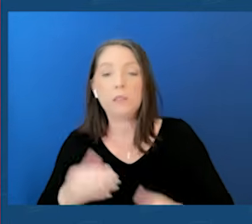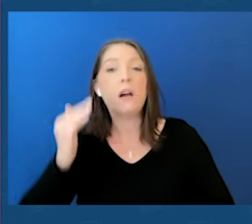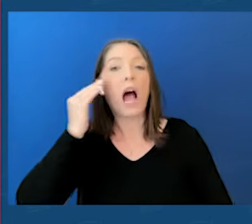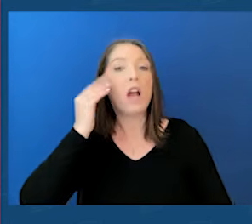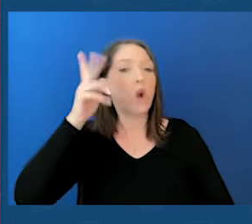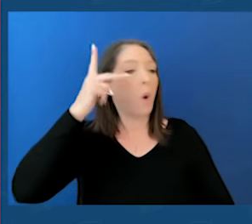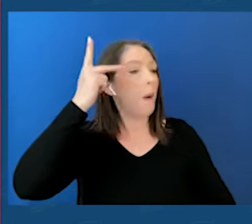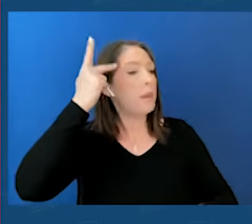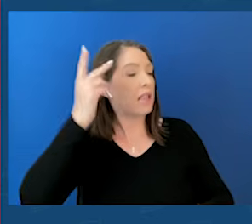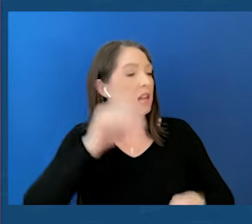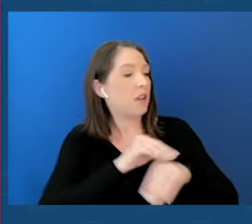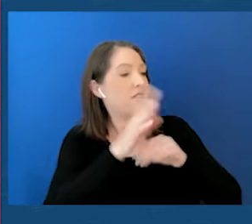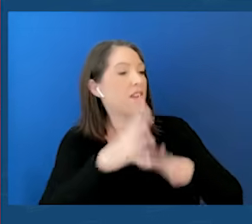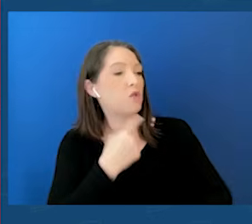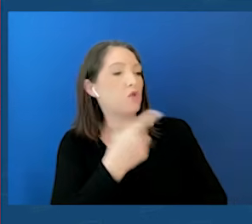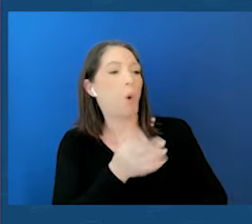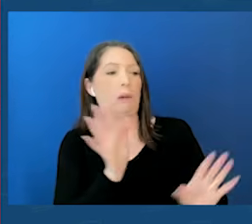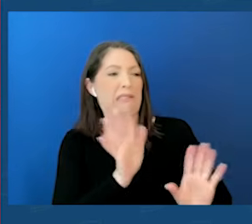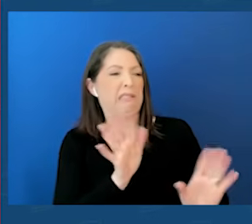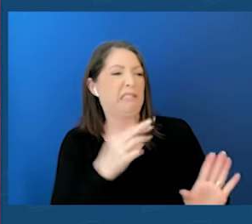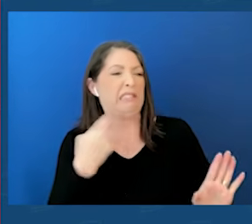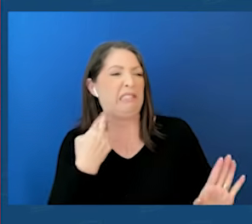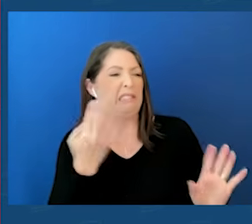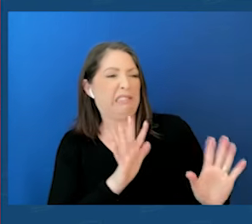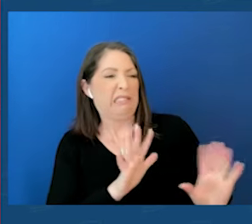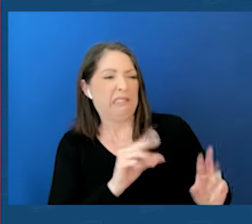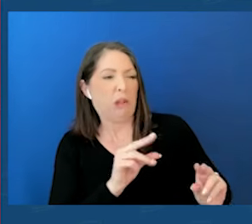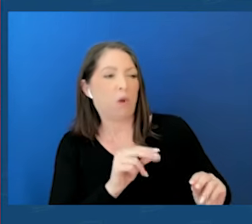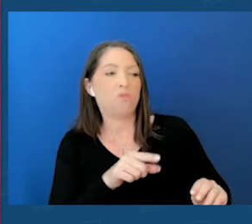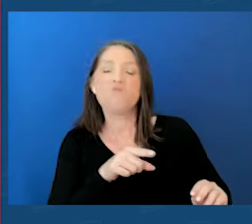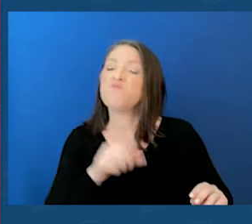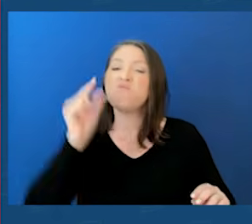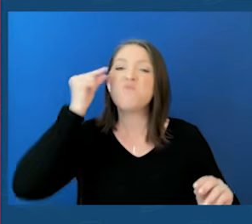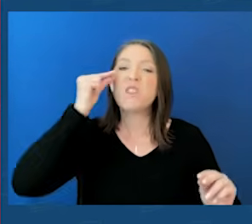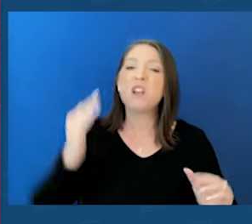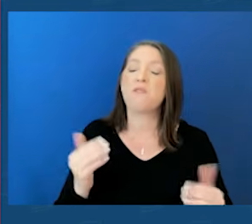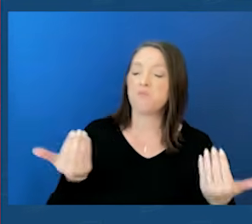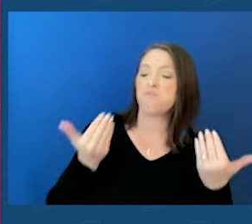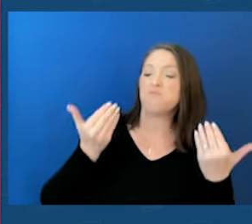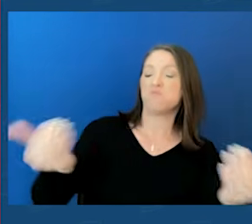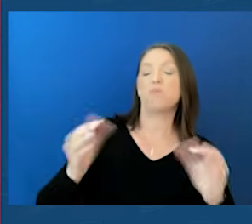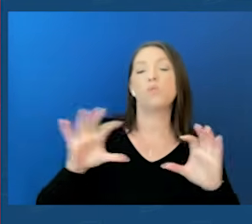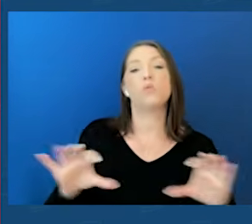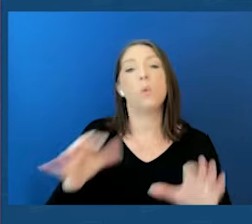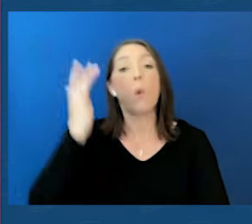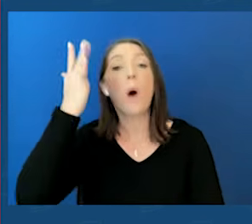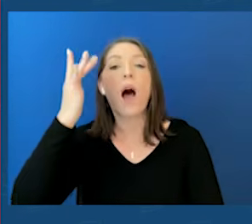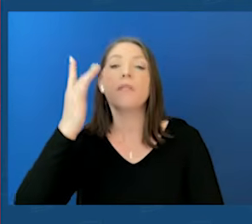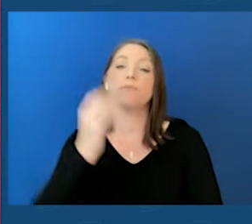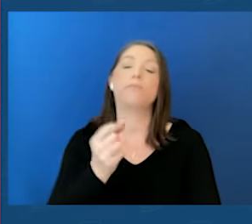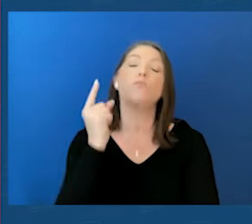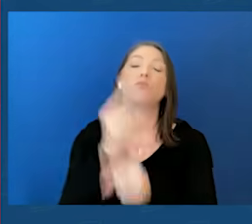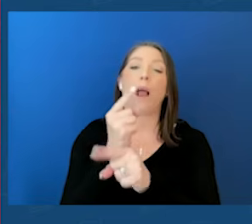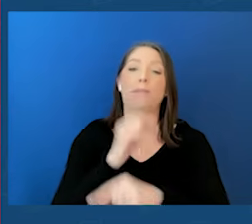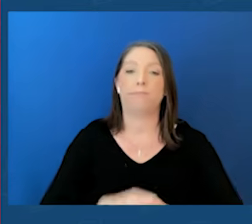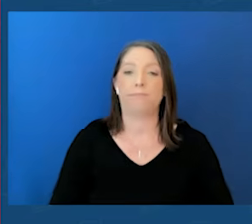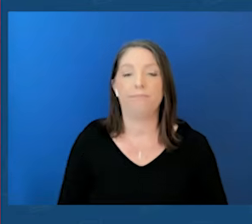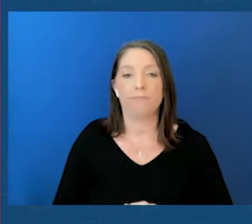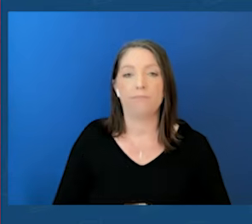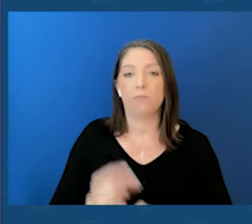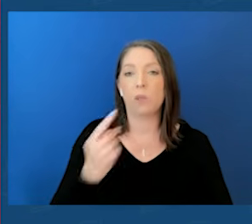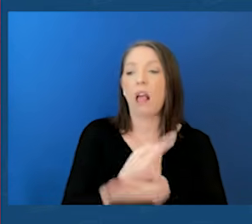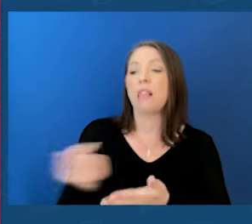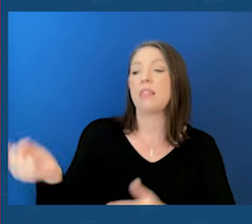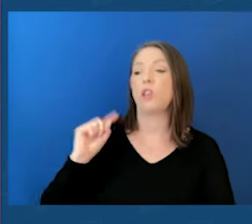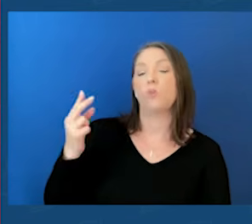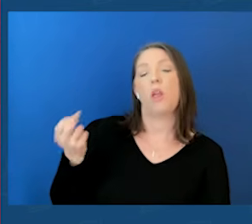it's too risky. But she did it because it's right. I met with her last Thursday on several issues